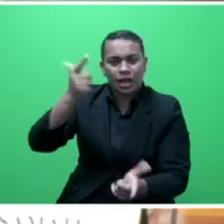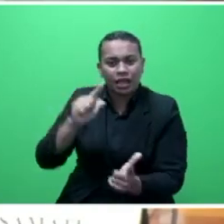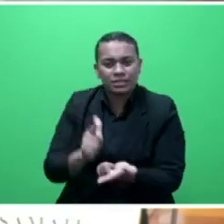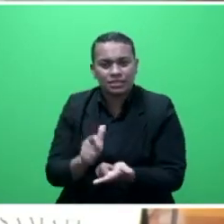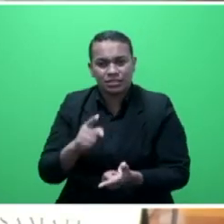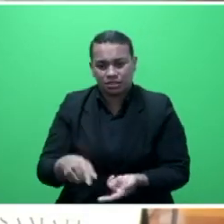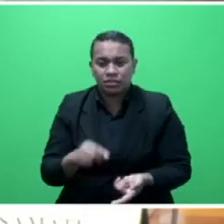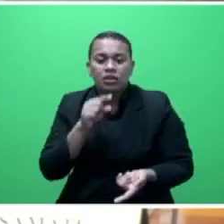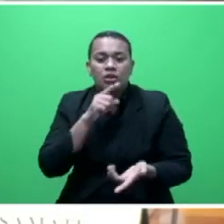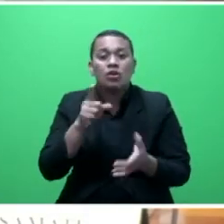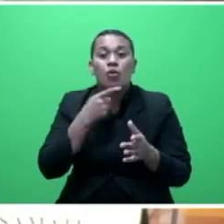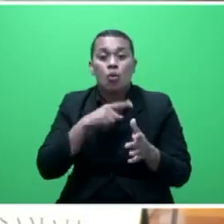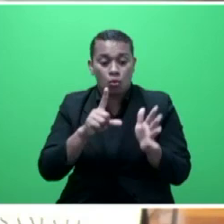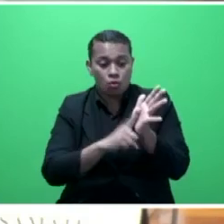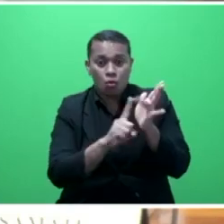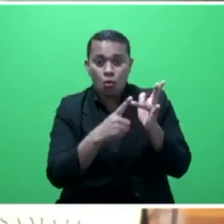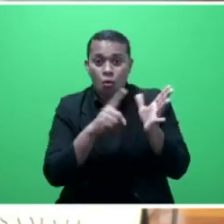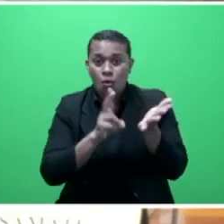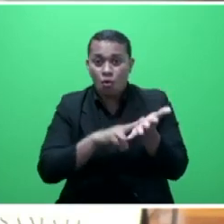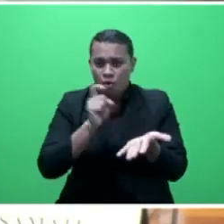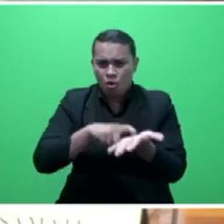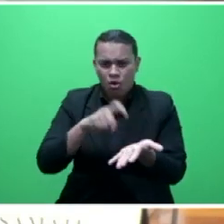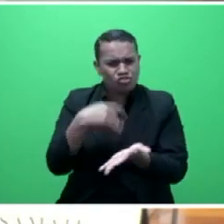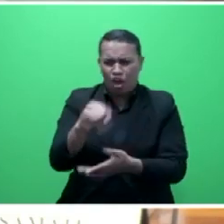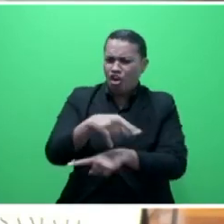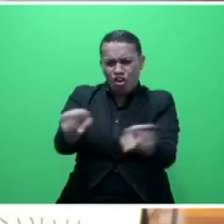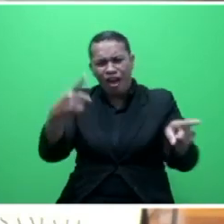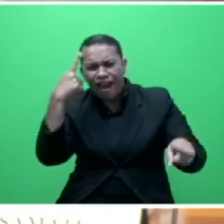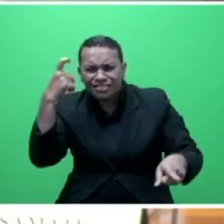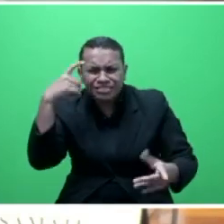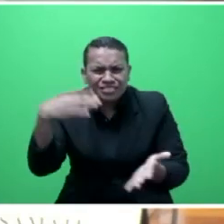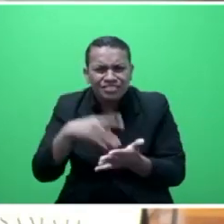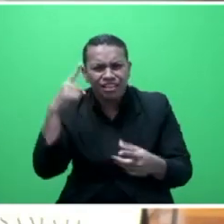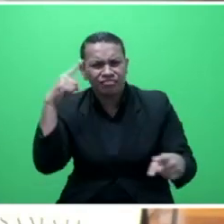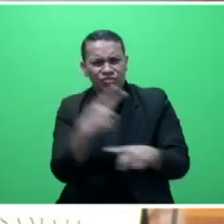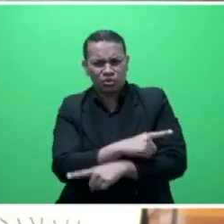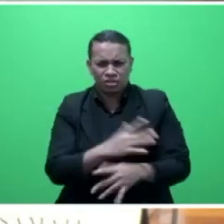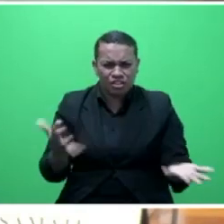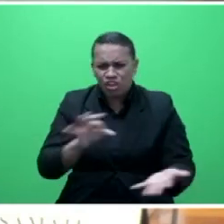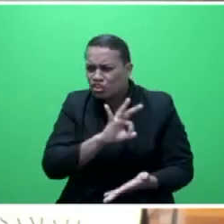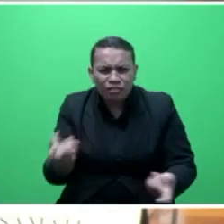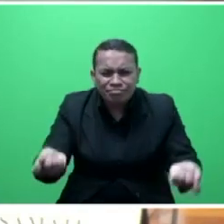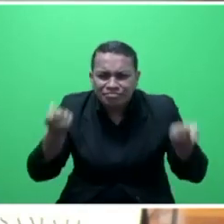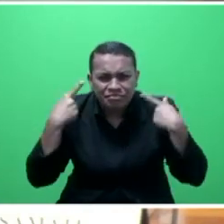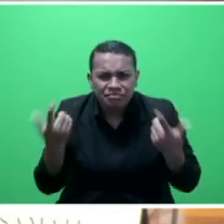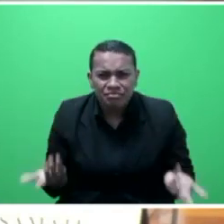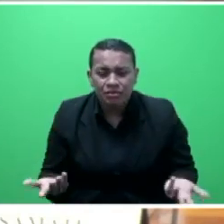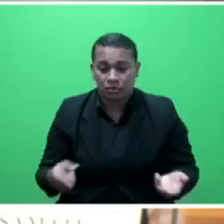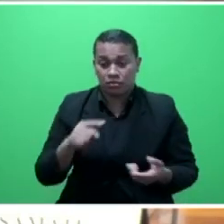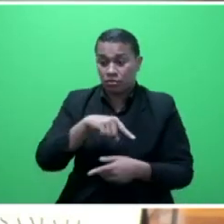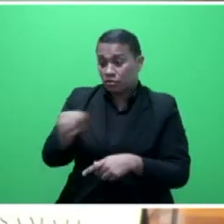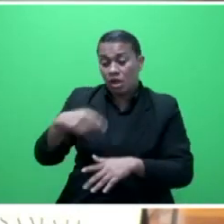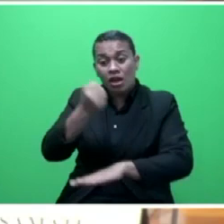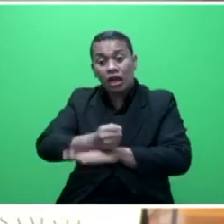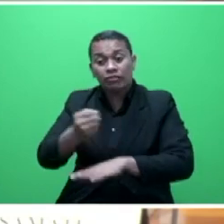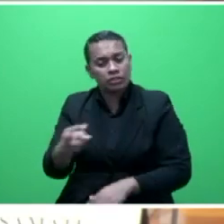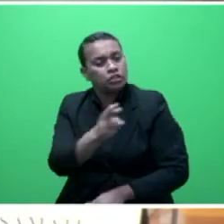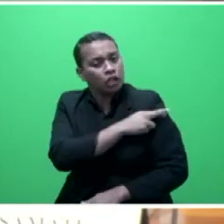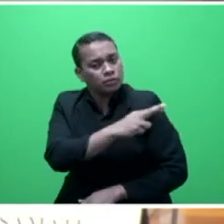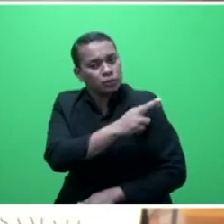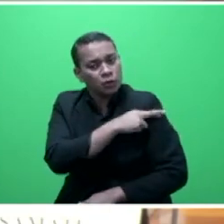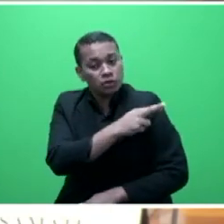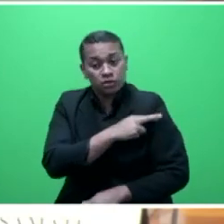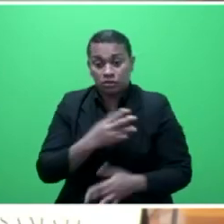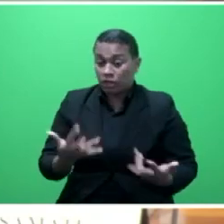narrative is not only wrong, it is entirely out of touch with how responsible governments have used debt to grow